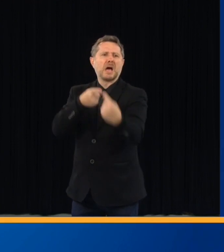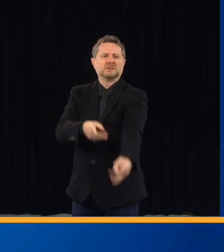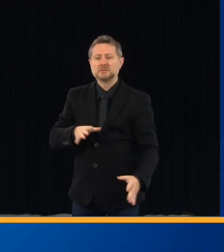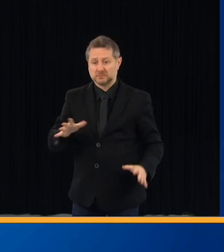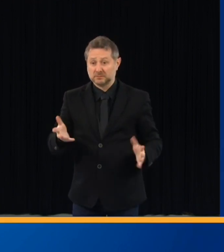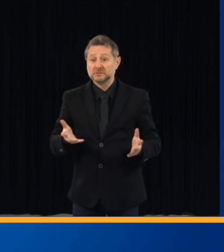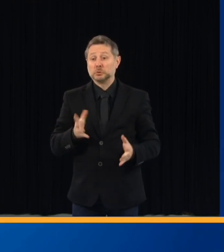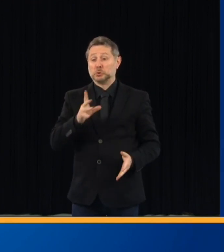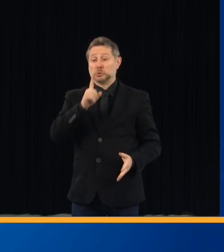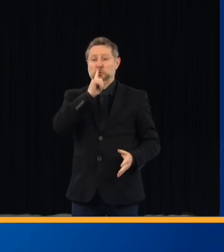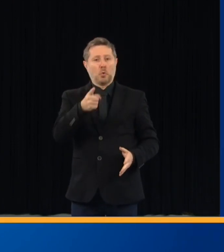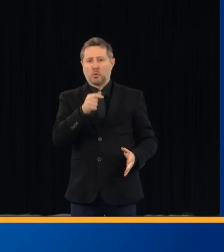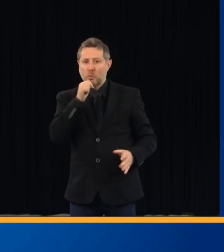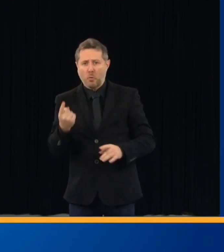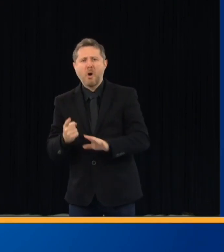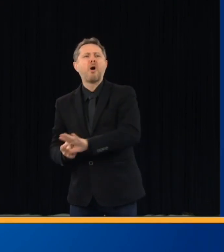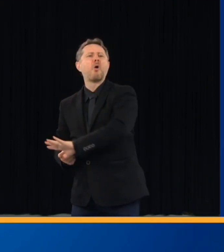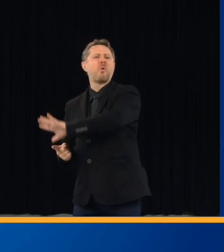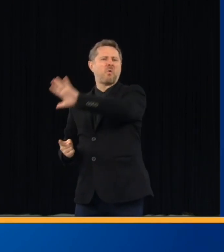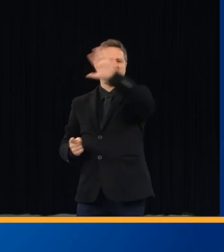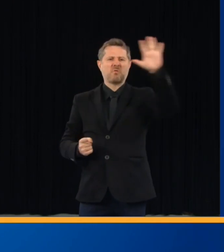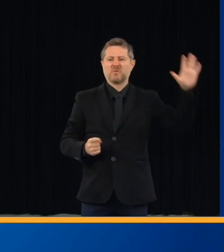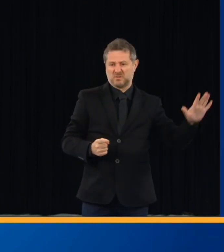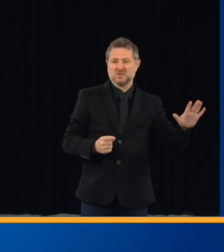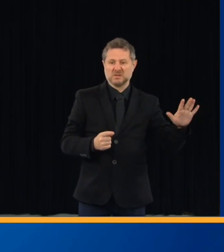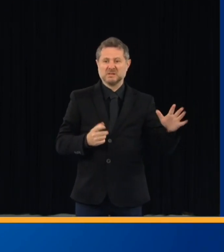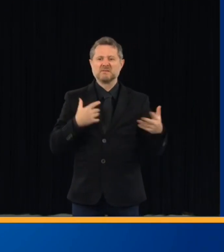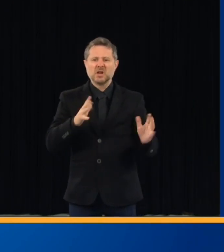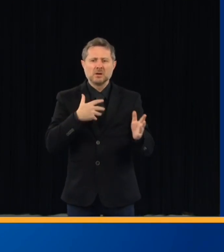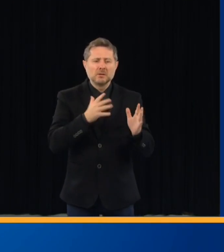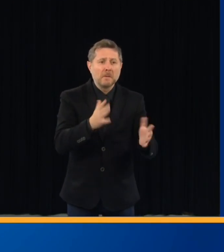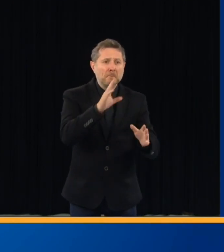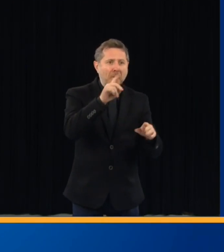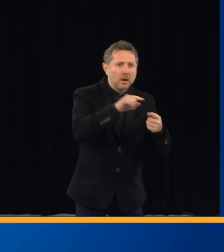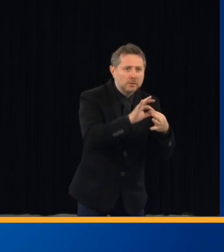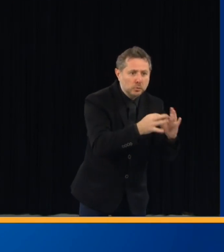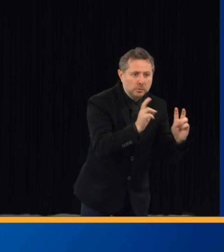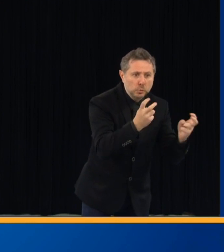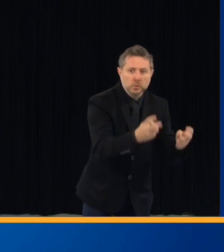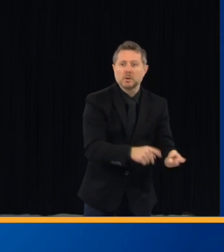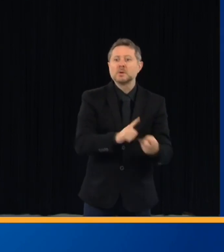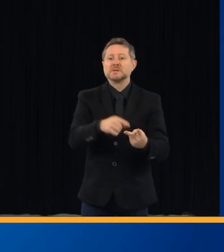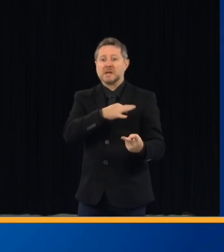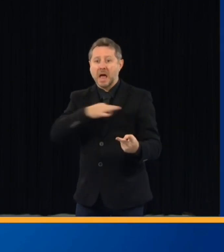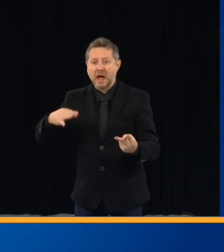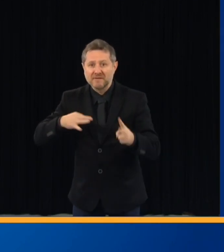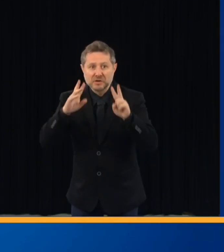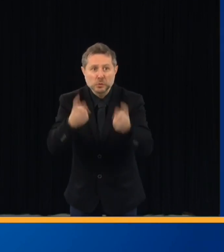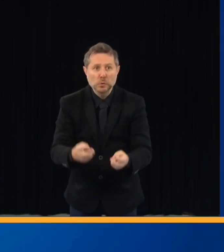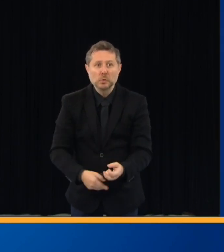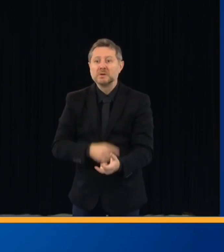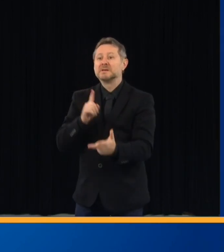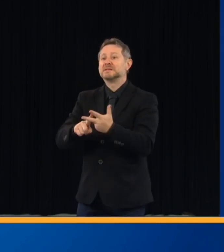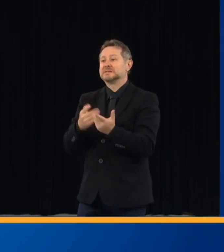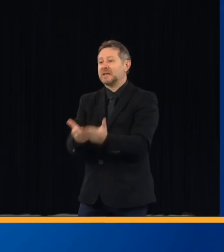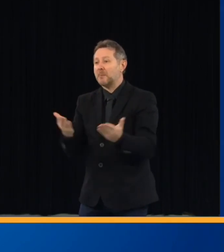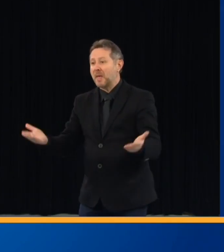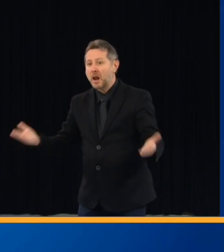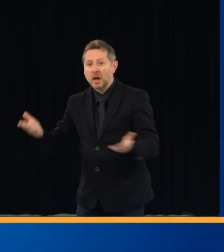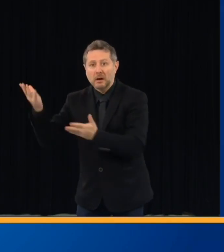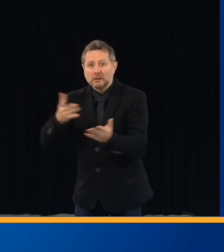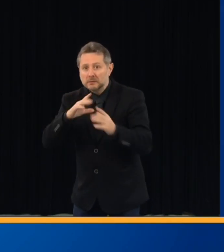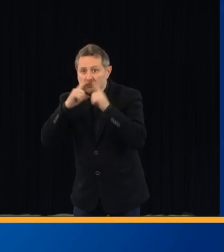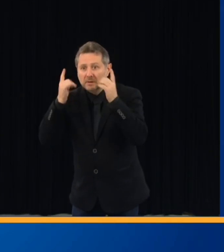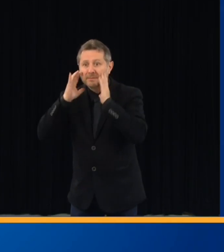hospital system. You know, we talk about beds, we talk about staff, we talk about supplies, but the truth is you need all three of those things